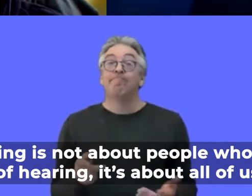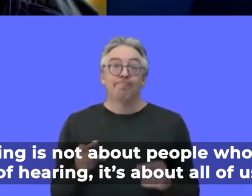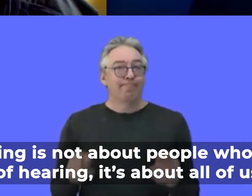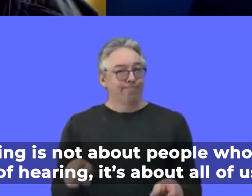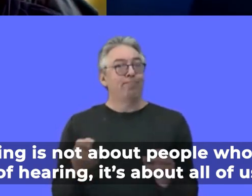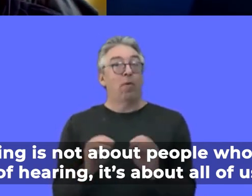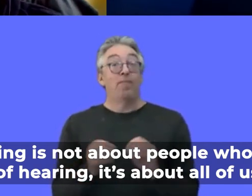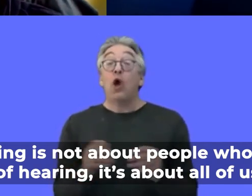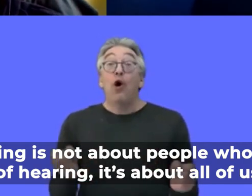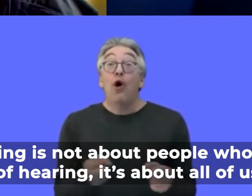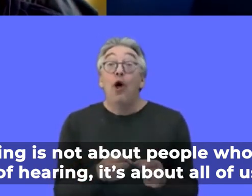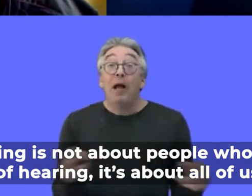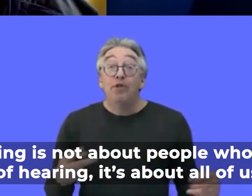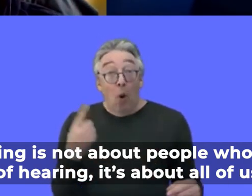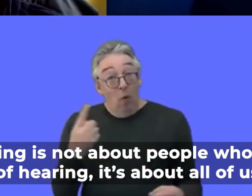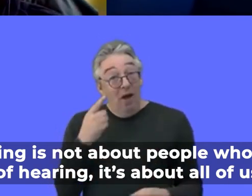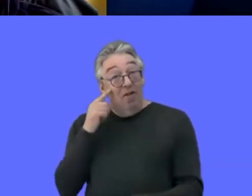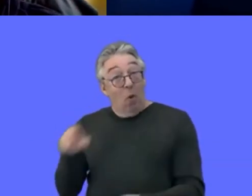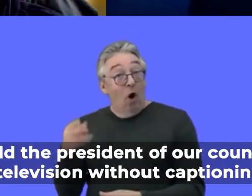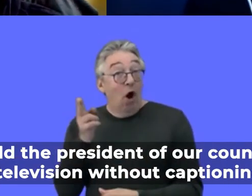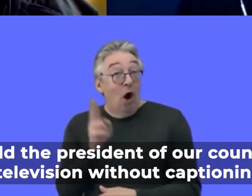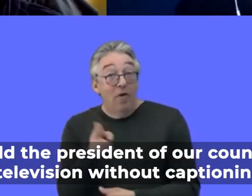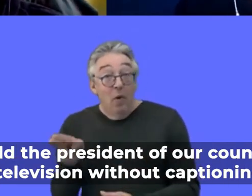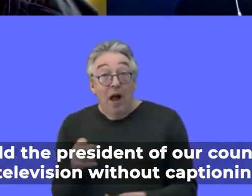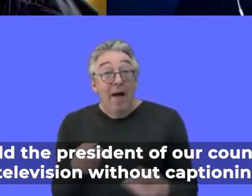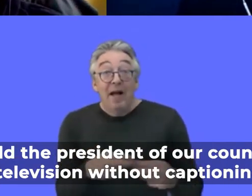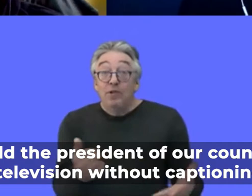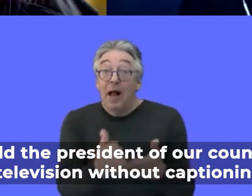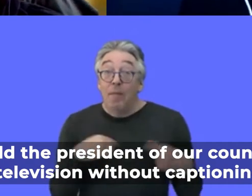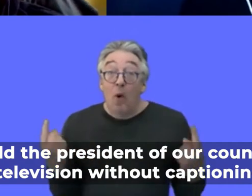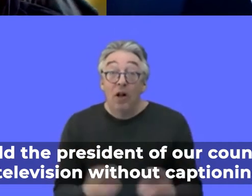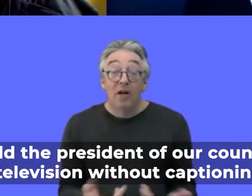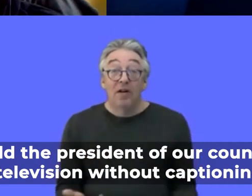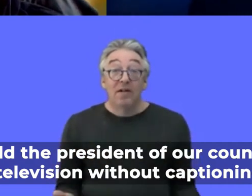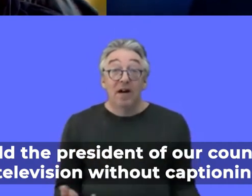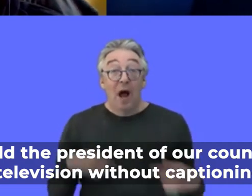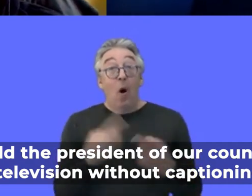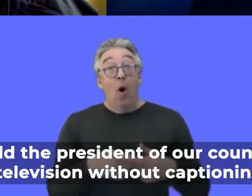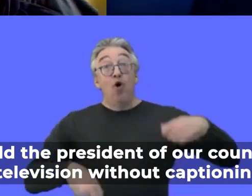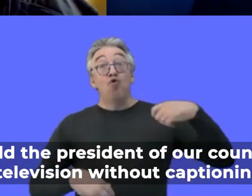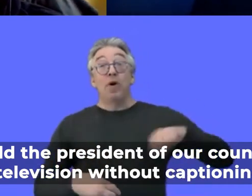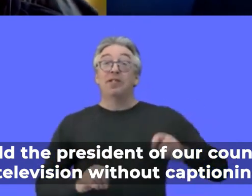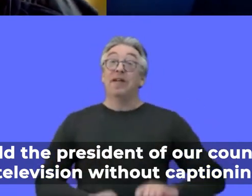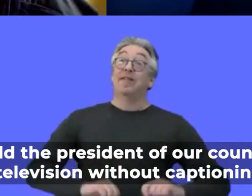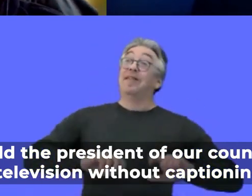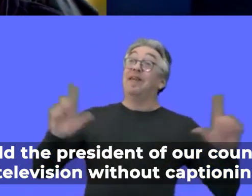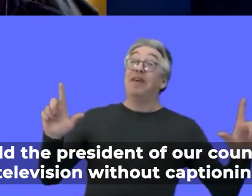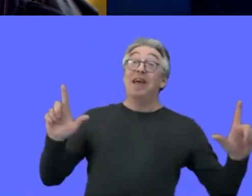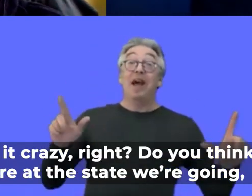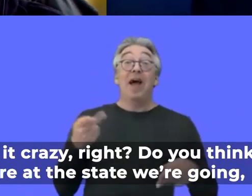is not about people who are hard of hearing. It's about all of us. How could the presidents of our countries go on television without captioning?